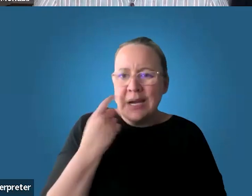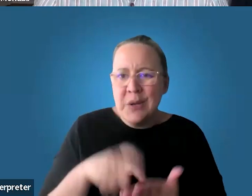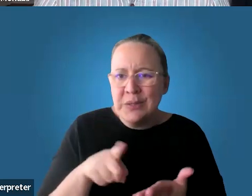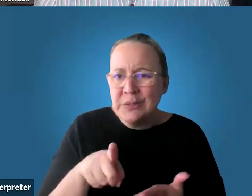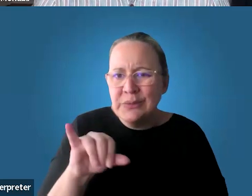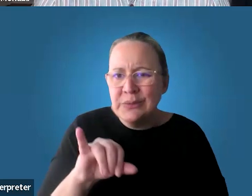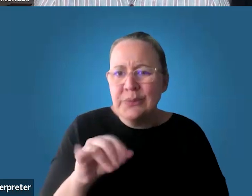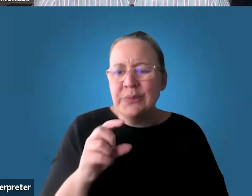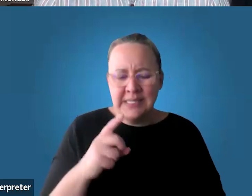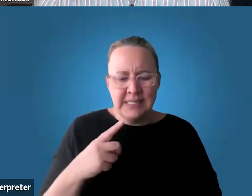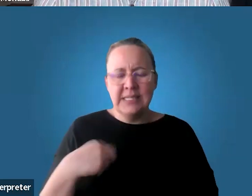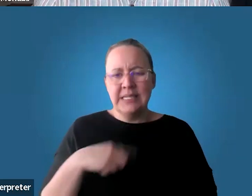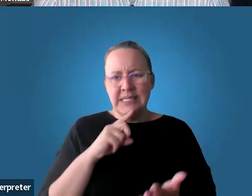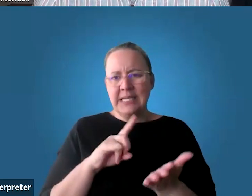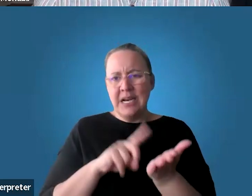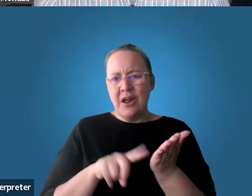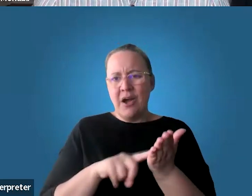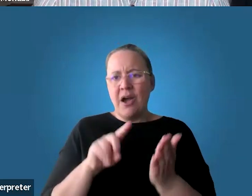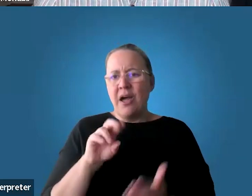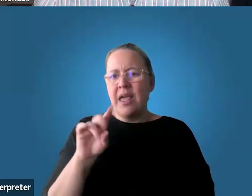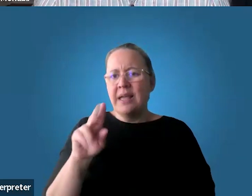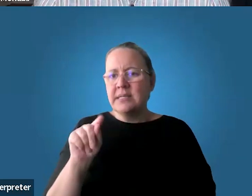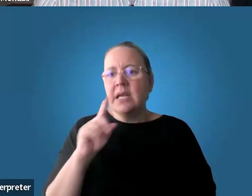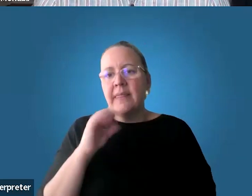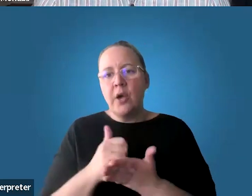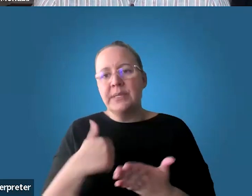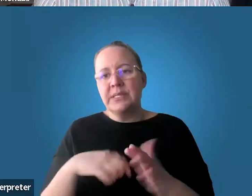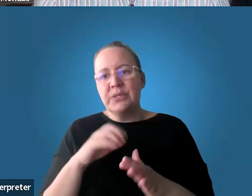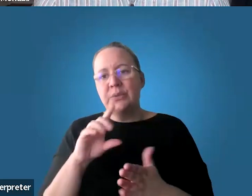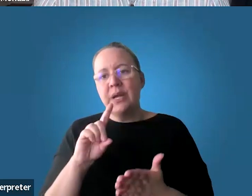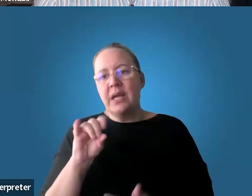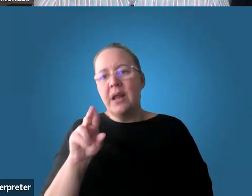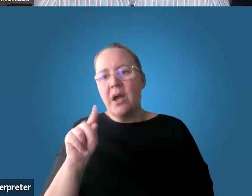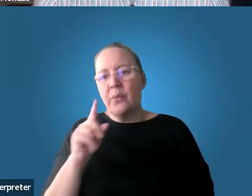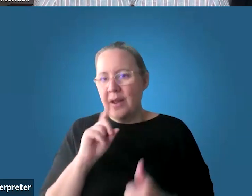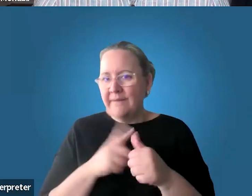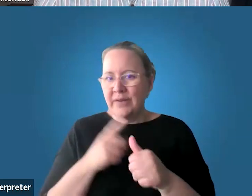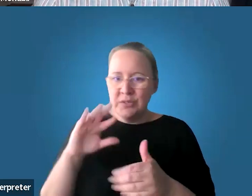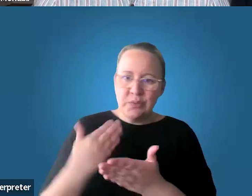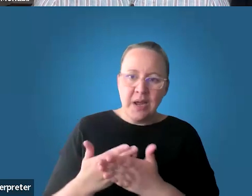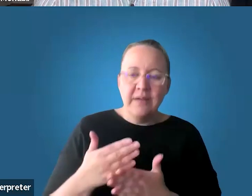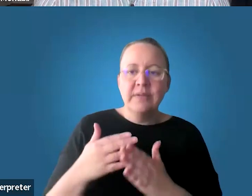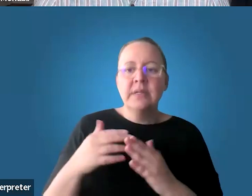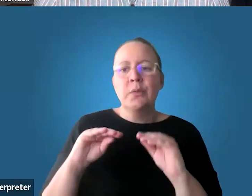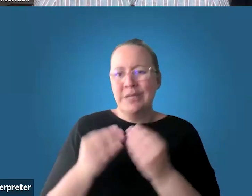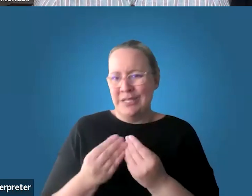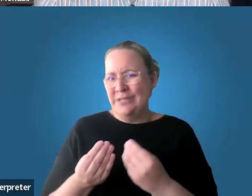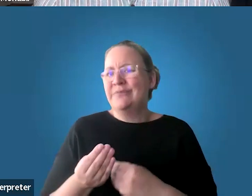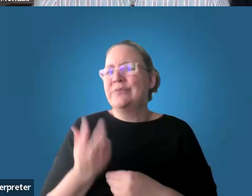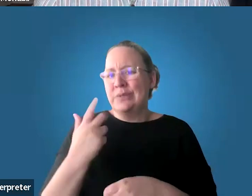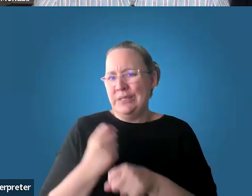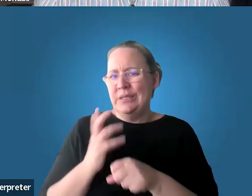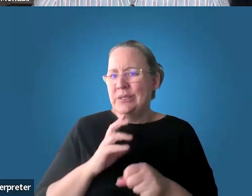did an audit with Narrative Initiative. They helped us to do a narrative audit when I first got to the foundation 3 years ago to kind of